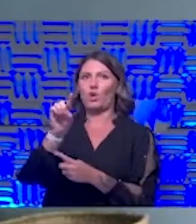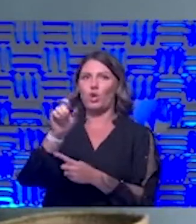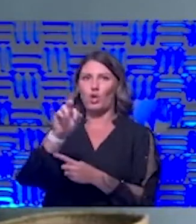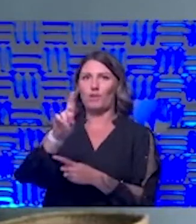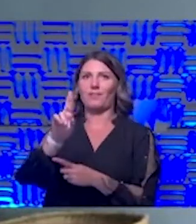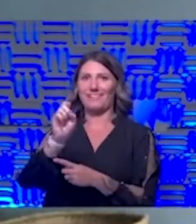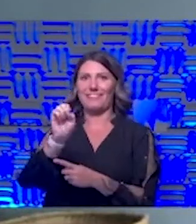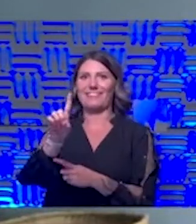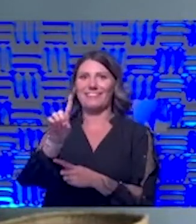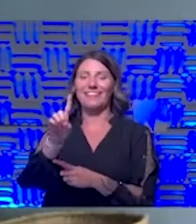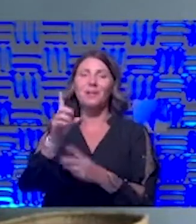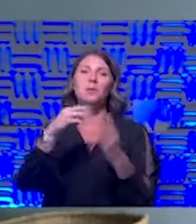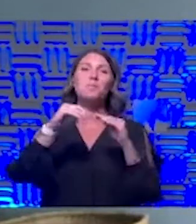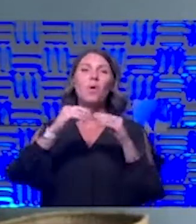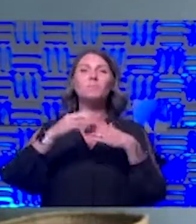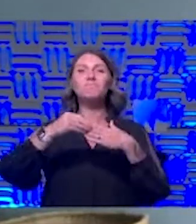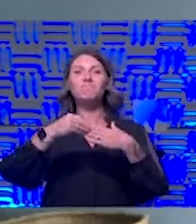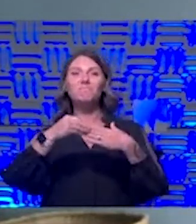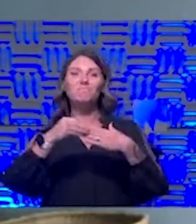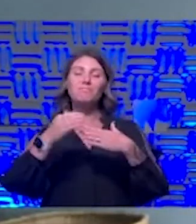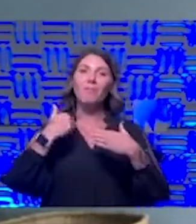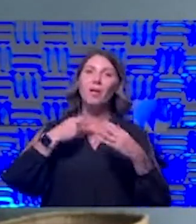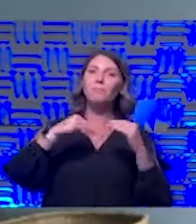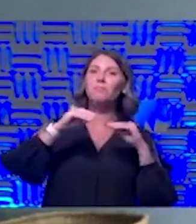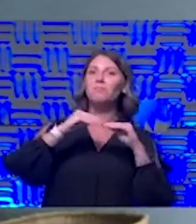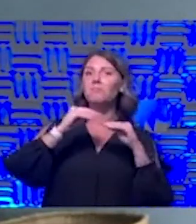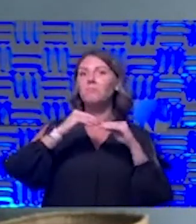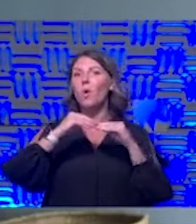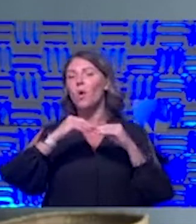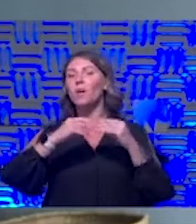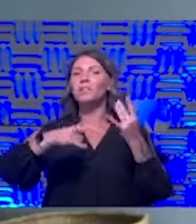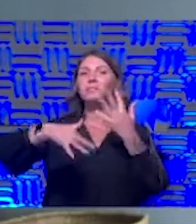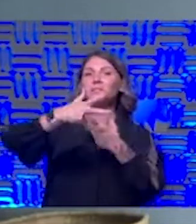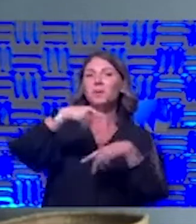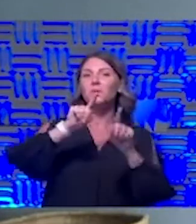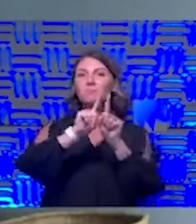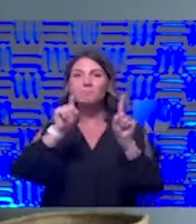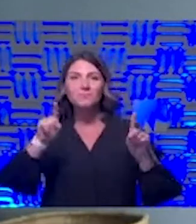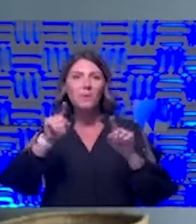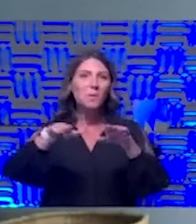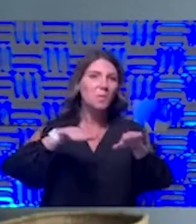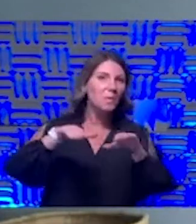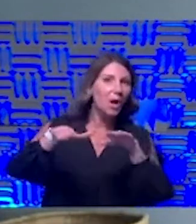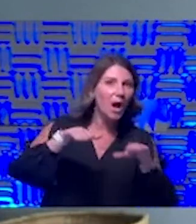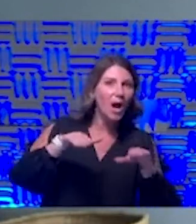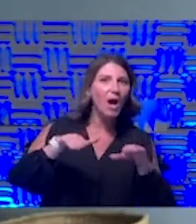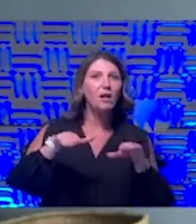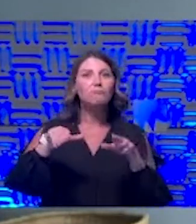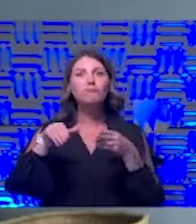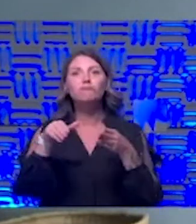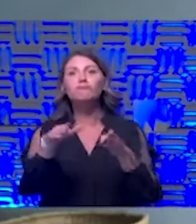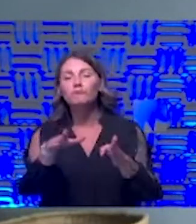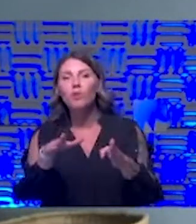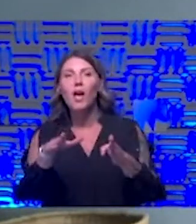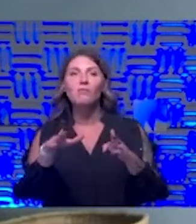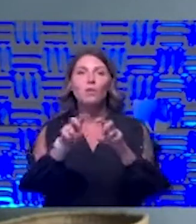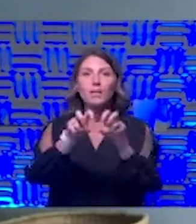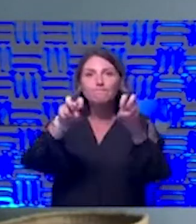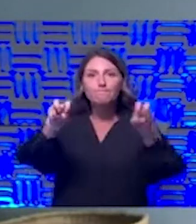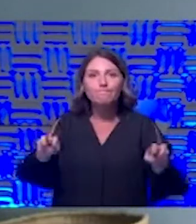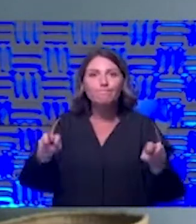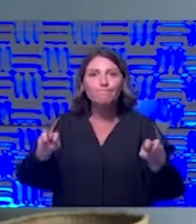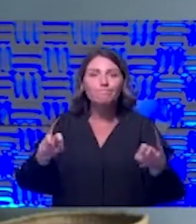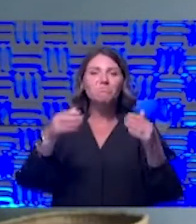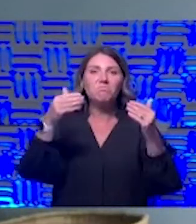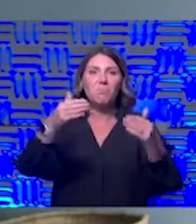driveway hangs with neighbors, social distant walks. I let my kids play